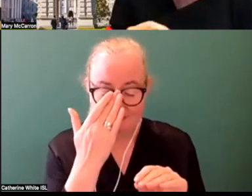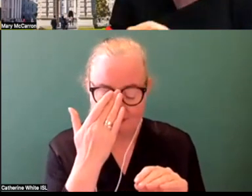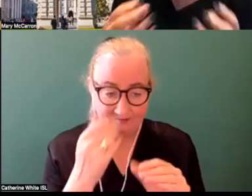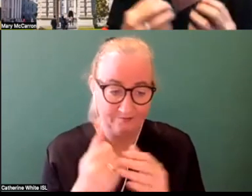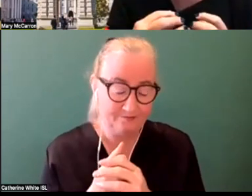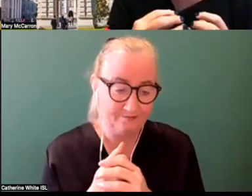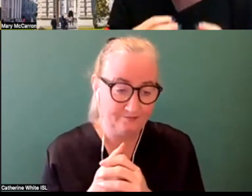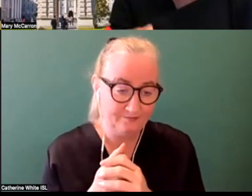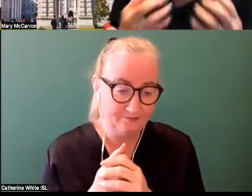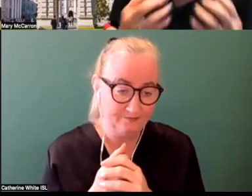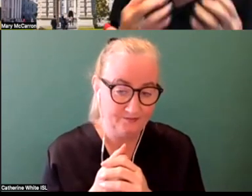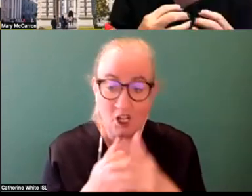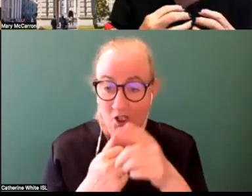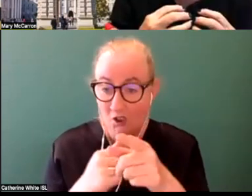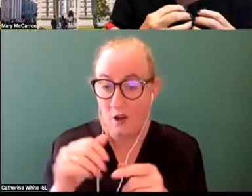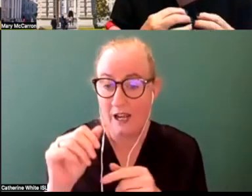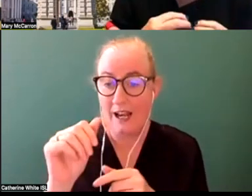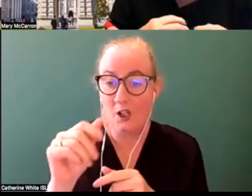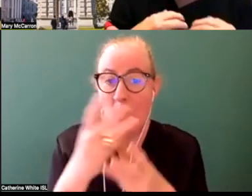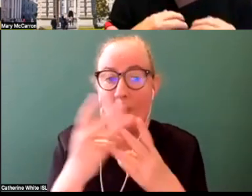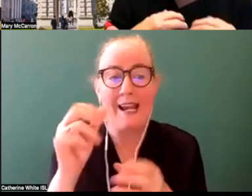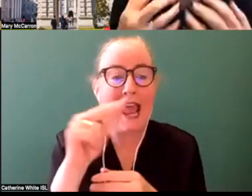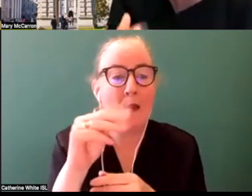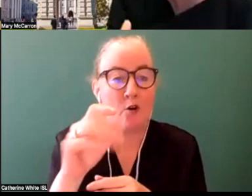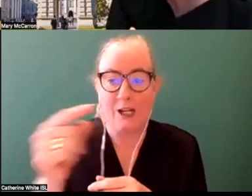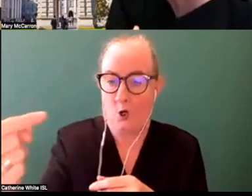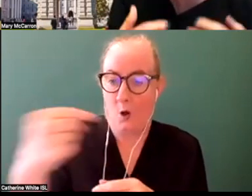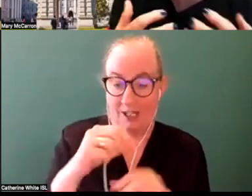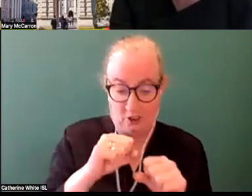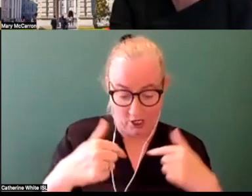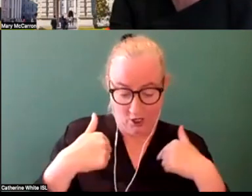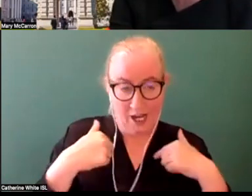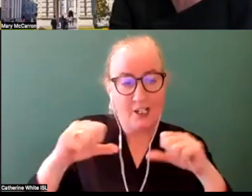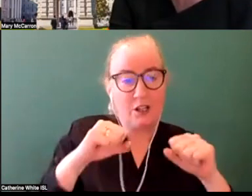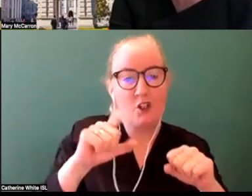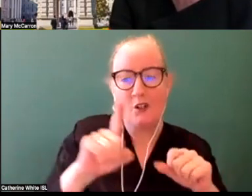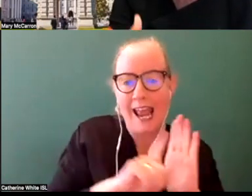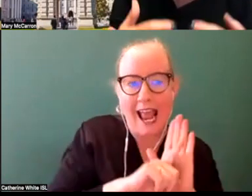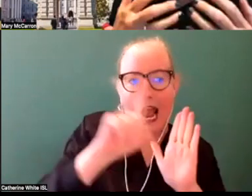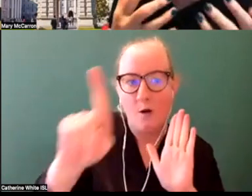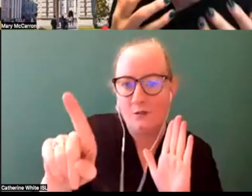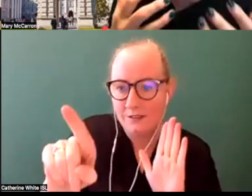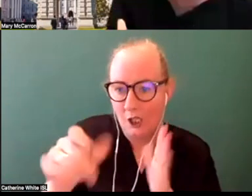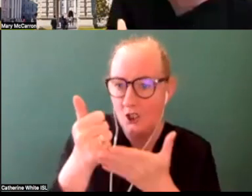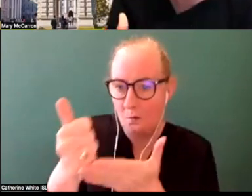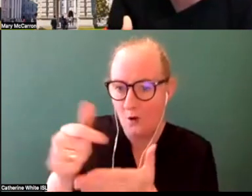than Anne-Marie's son having to come into a service, the service should be going out and giving support to Anne-Marie's